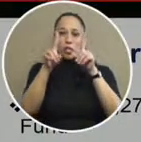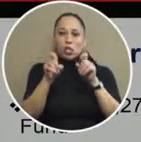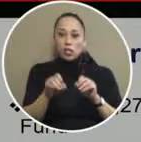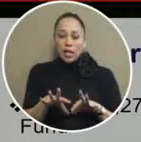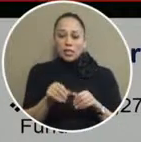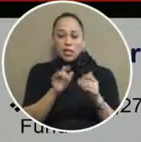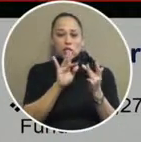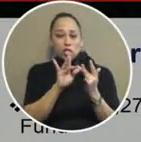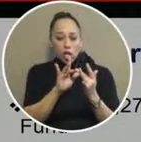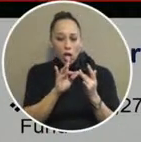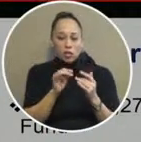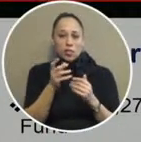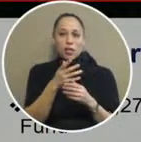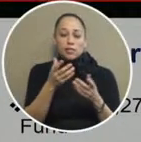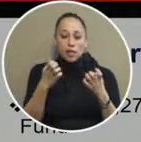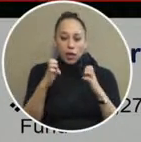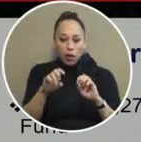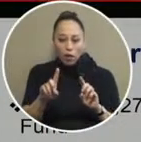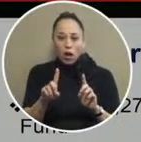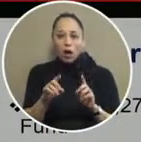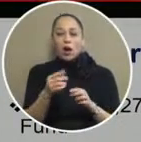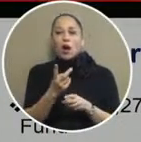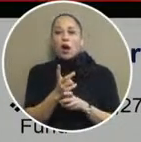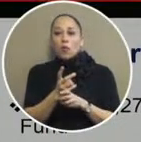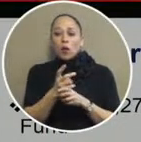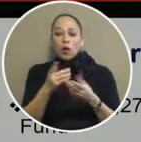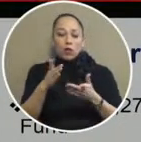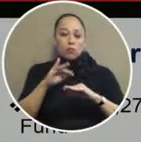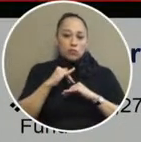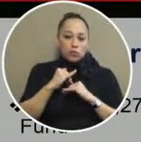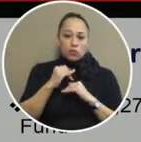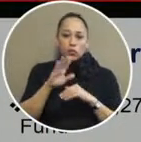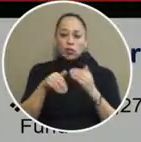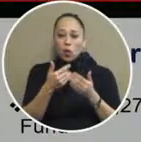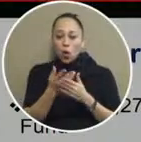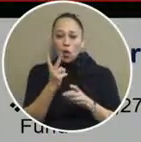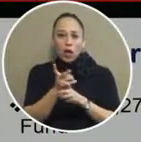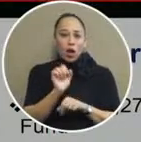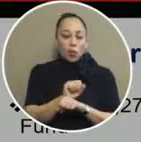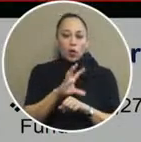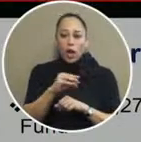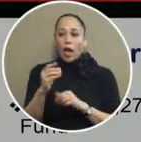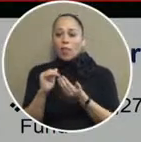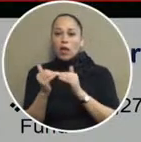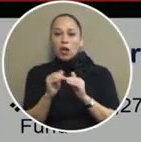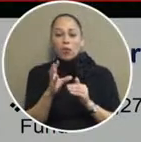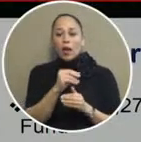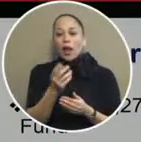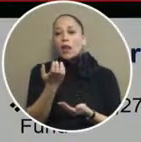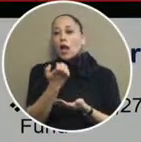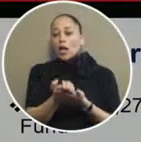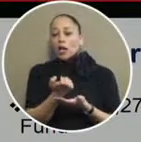the contact tracing efforts, the education, prevention, and the compliance efforts, and then the community and economic